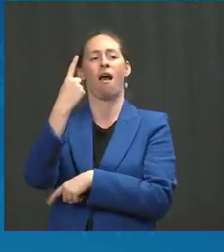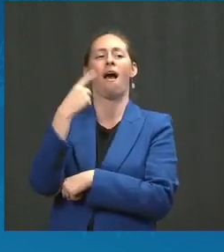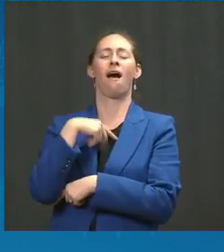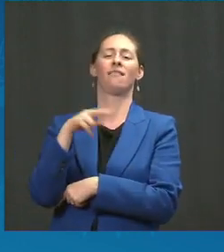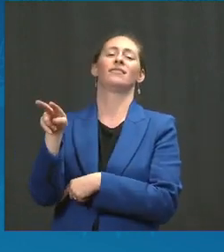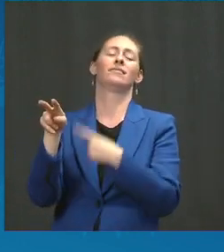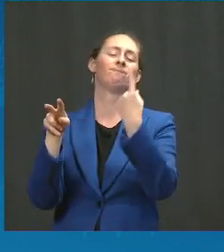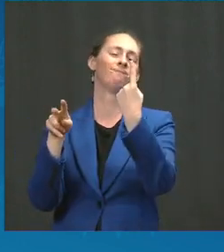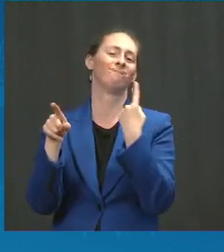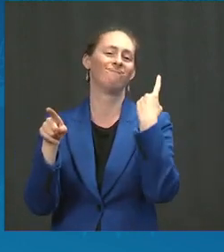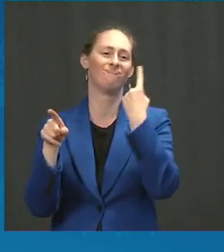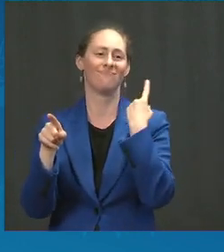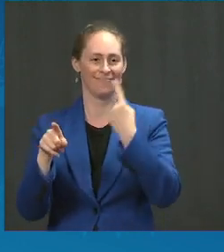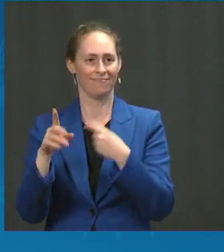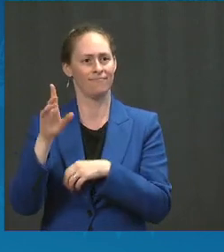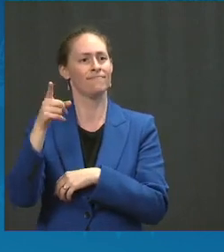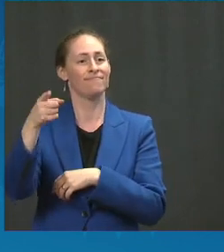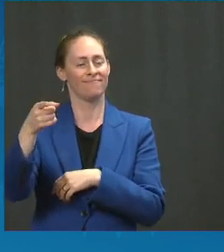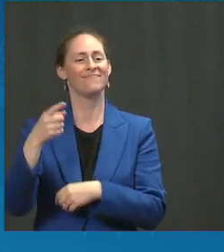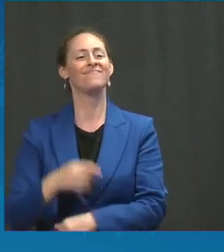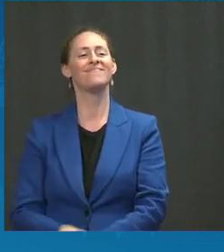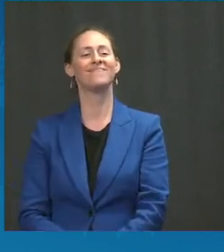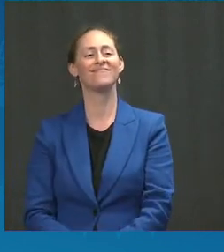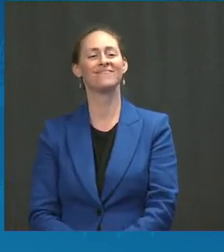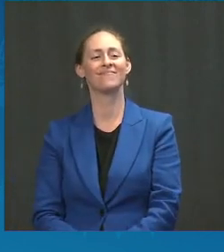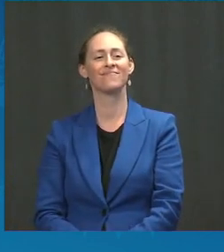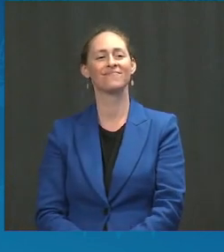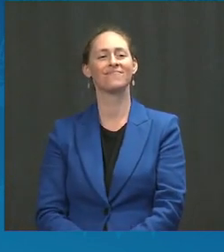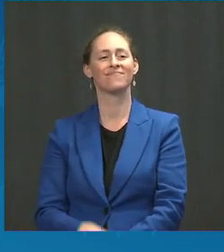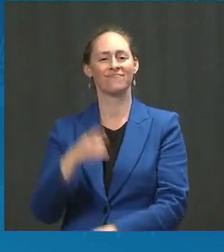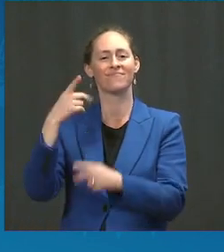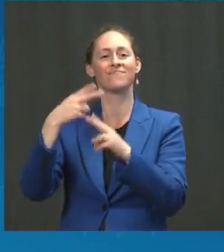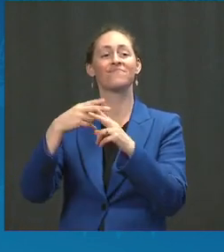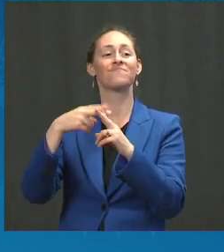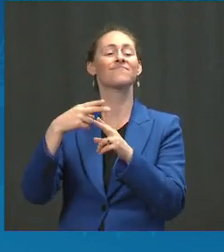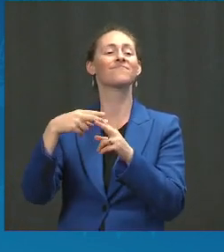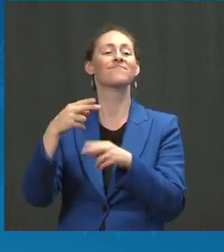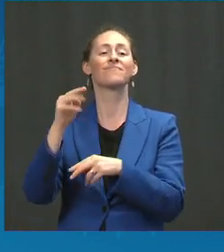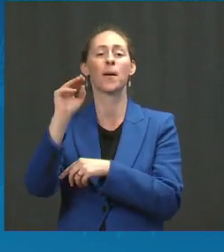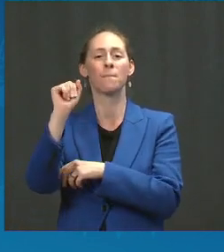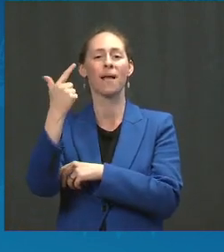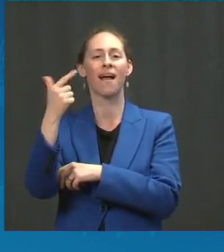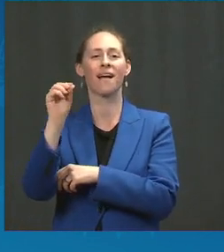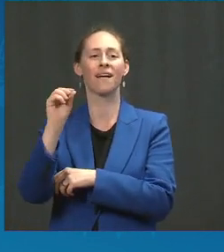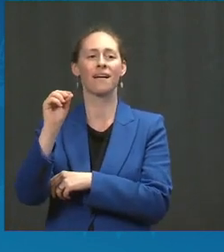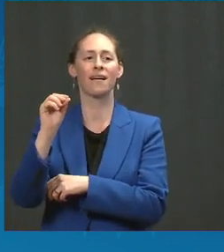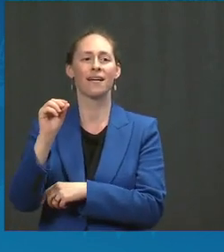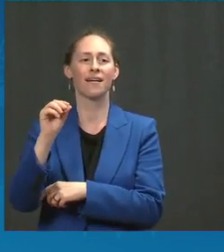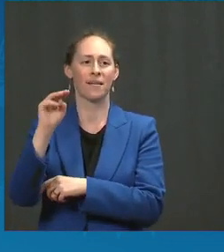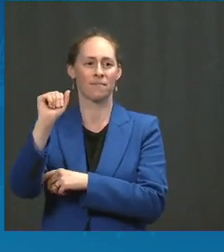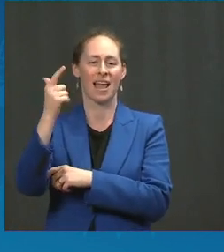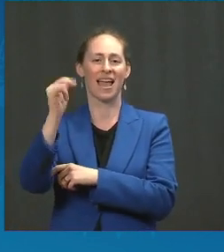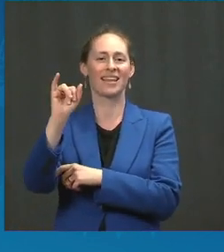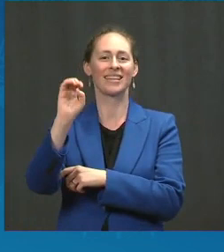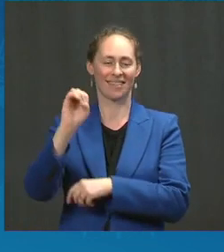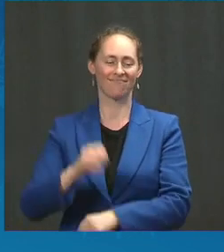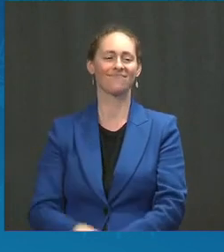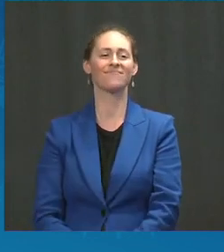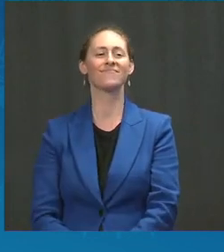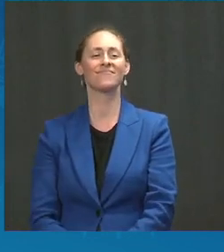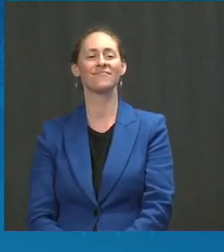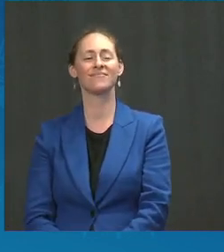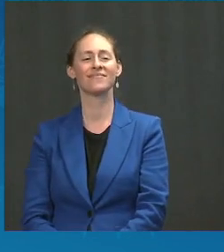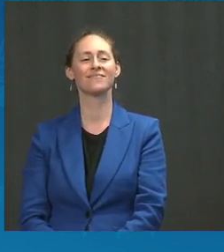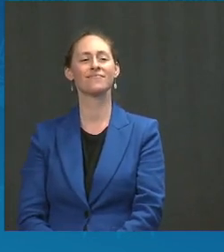business owner by the name of Megan Kaiser. And she runs an agricultural lab in Bowling Green, Missouri. And we